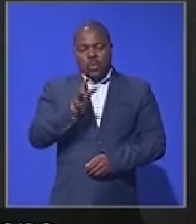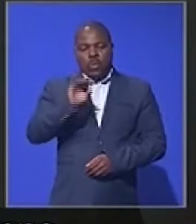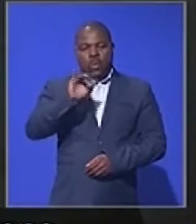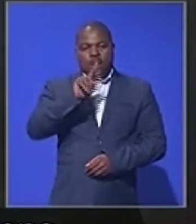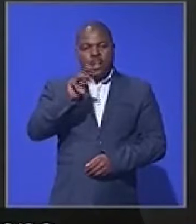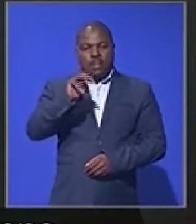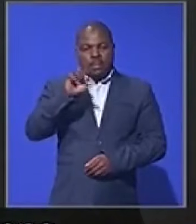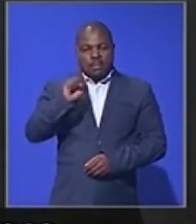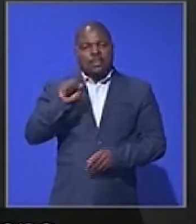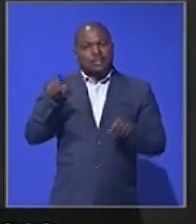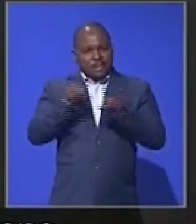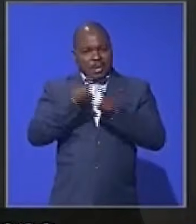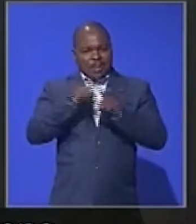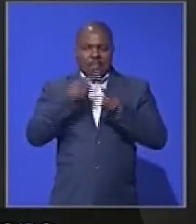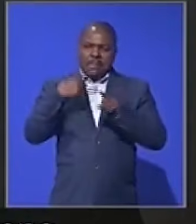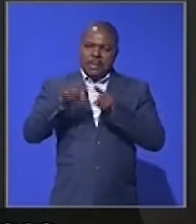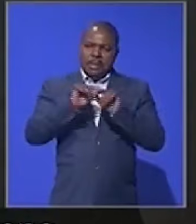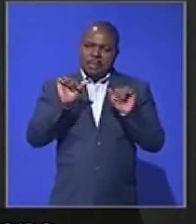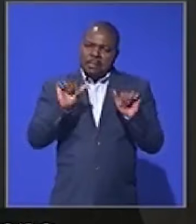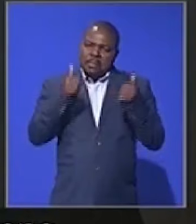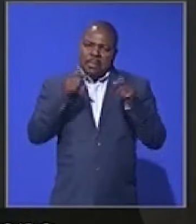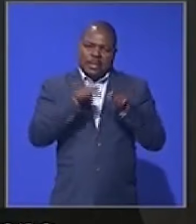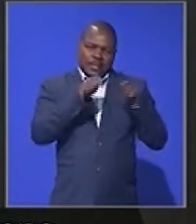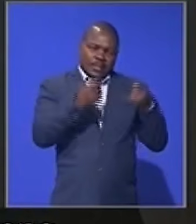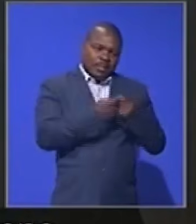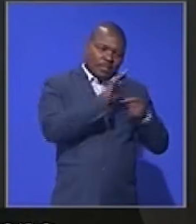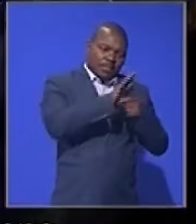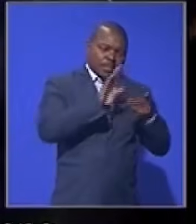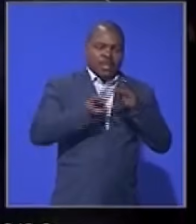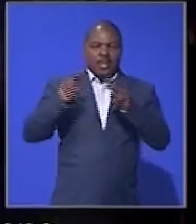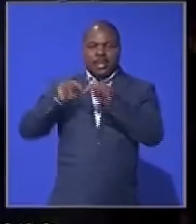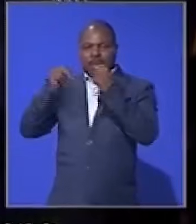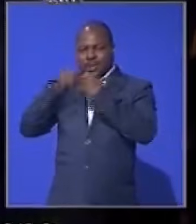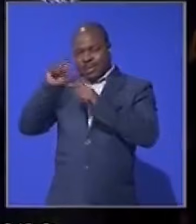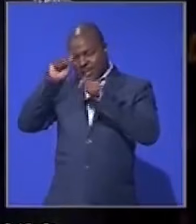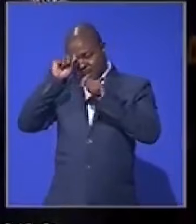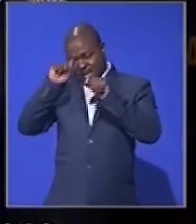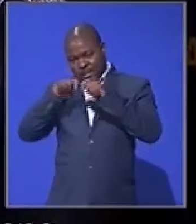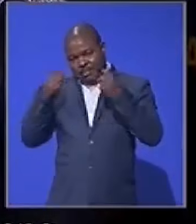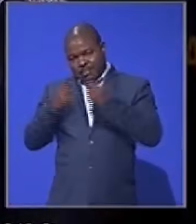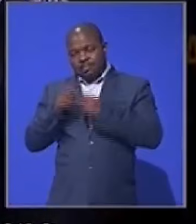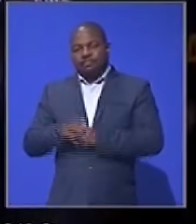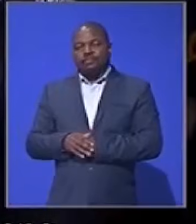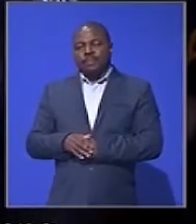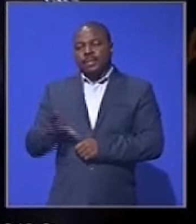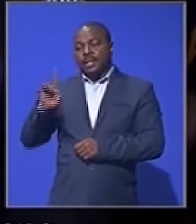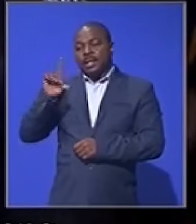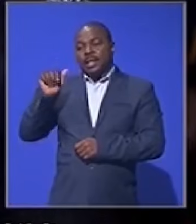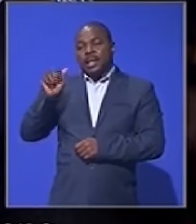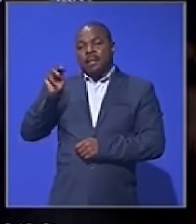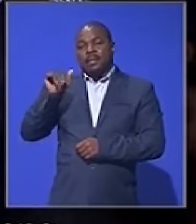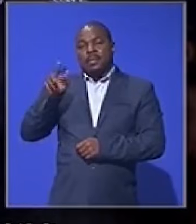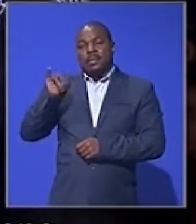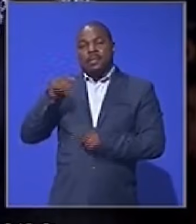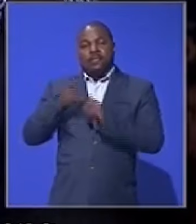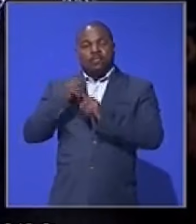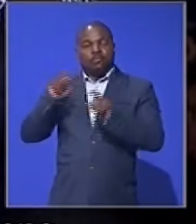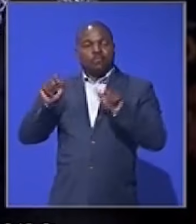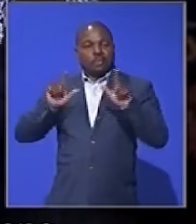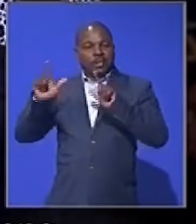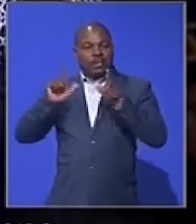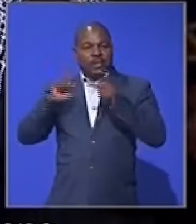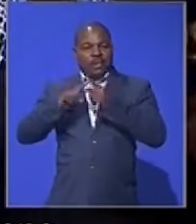ka dipapadi tše botse tša sehlopha le tša naga. Andile Dlamini wa Sundowns le banyana